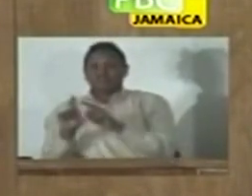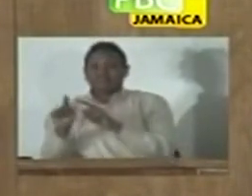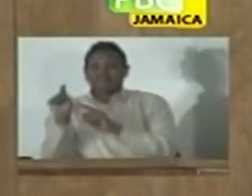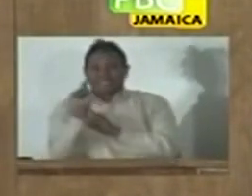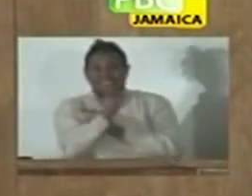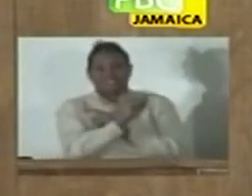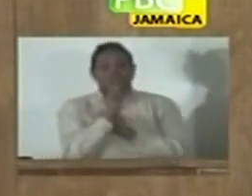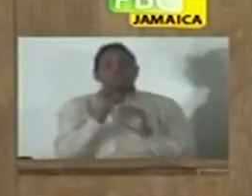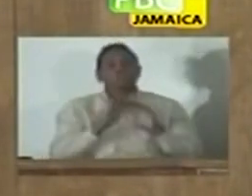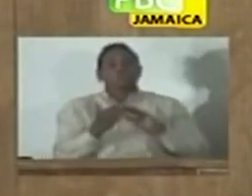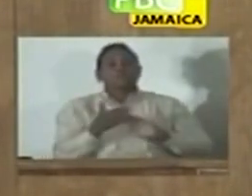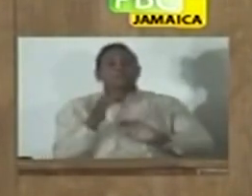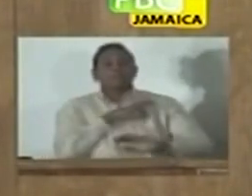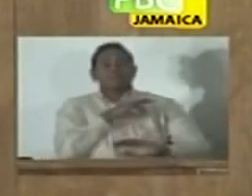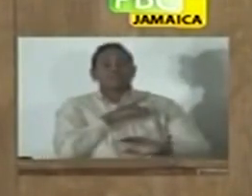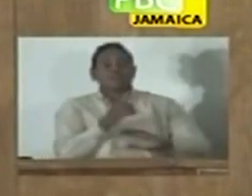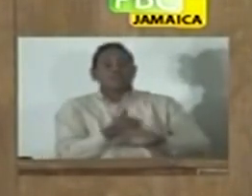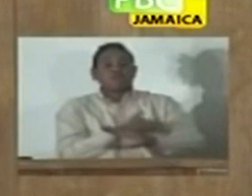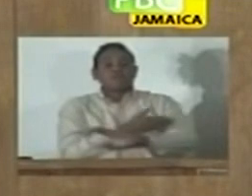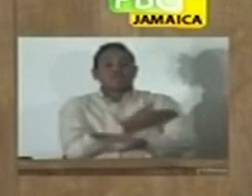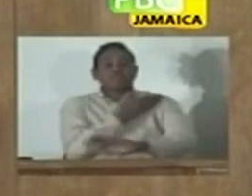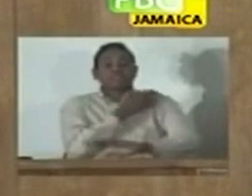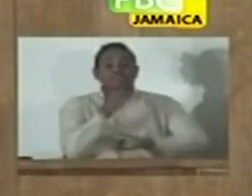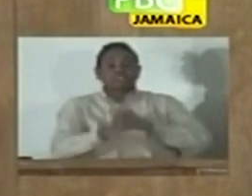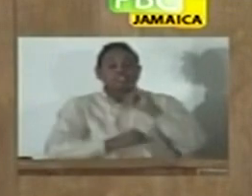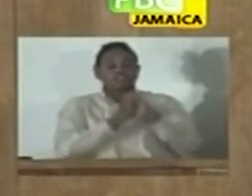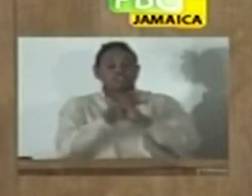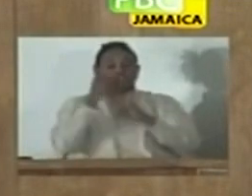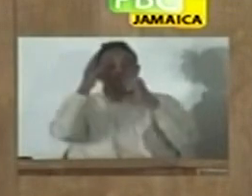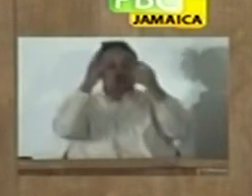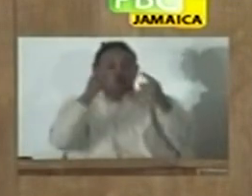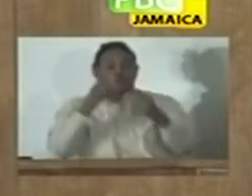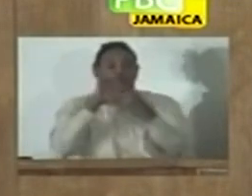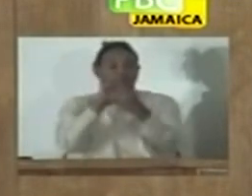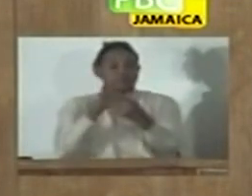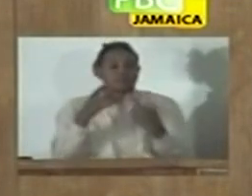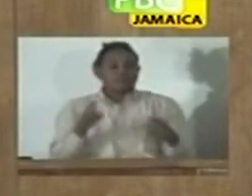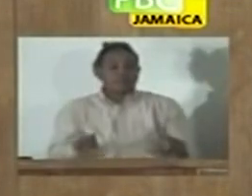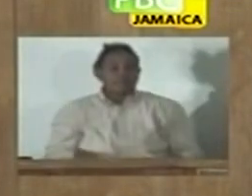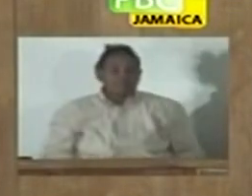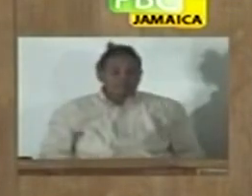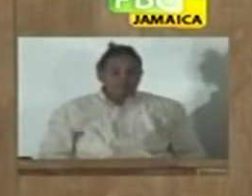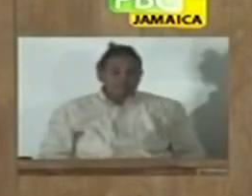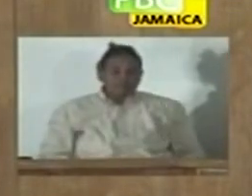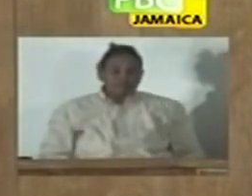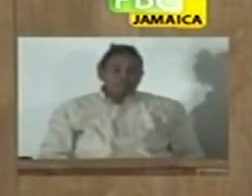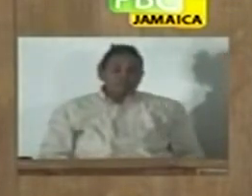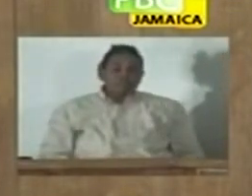our progressive internationalism. And so, Mr. President,